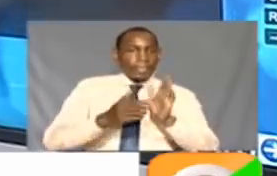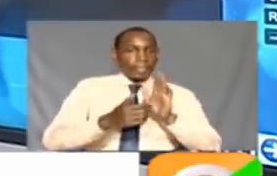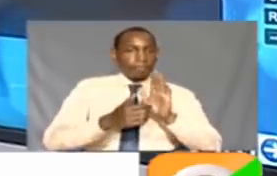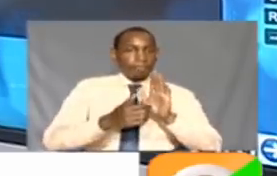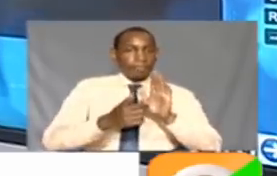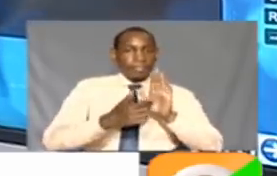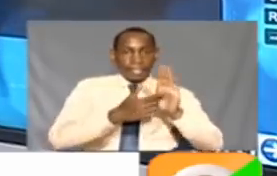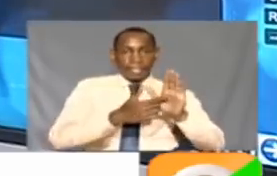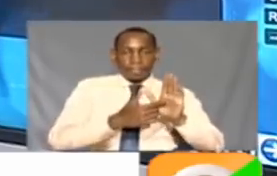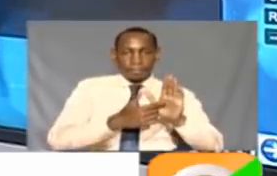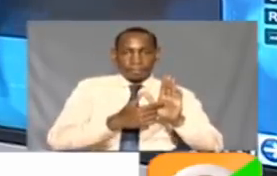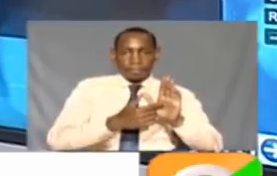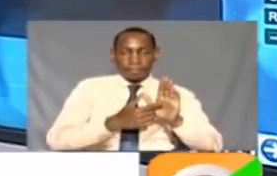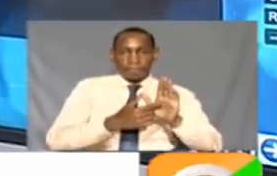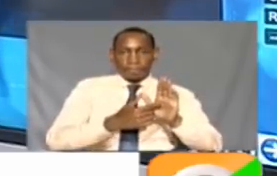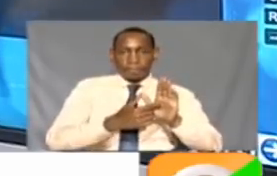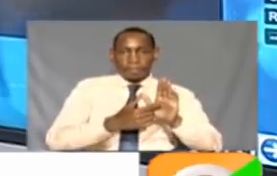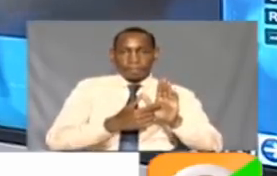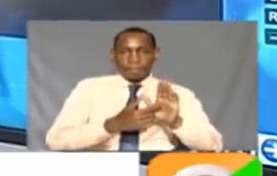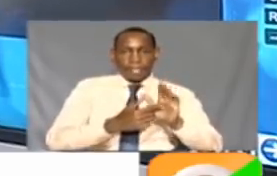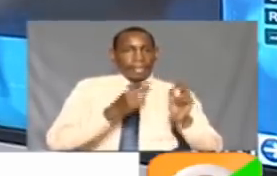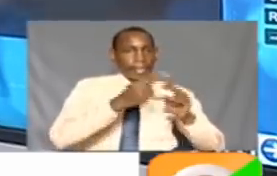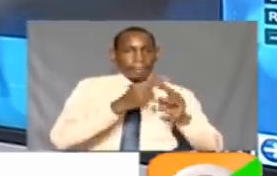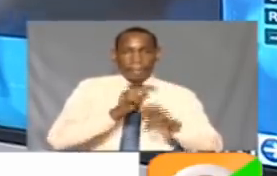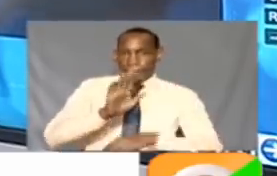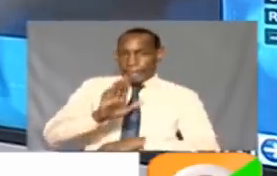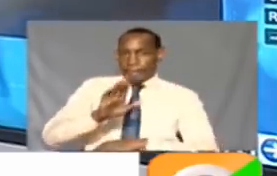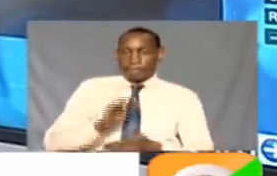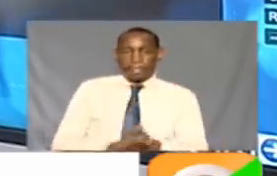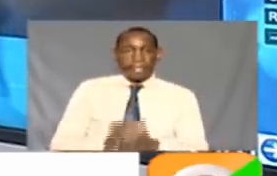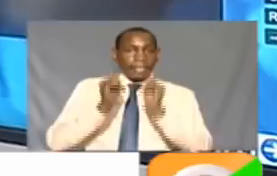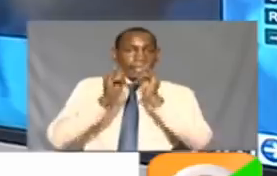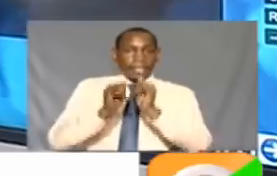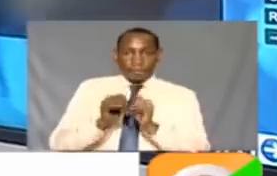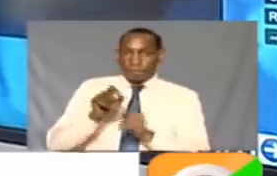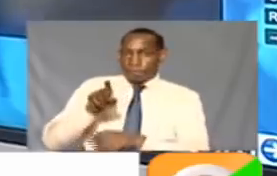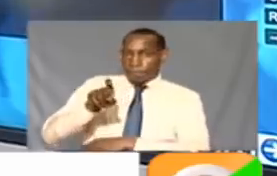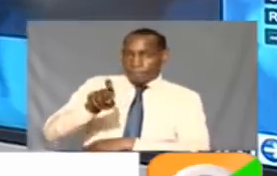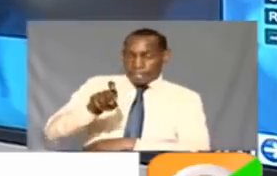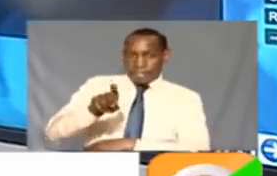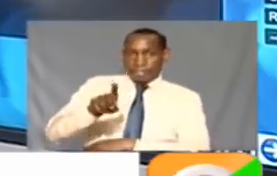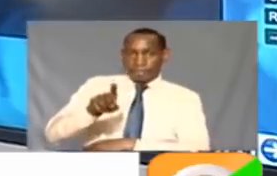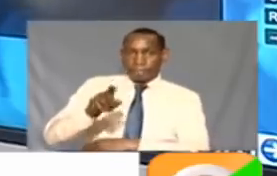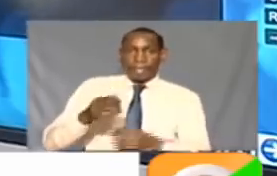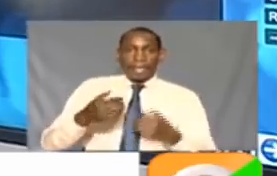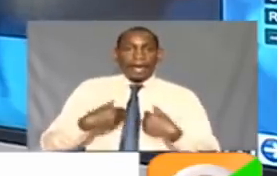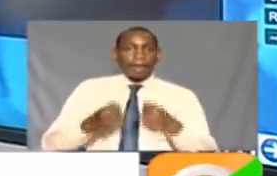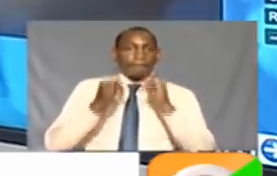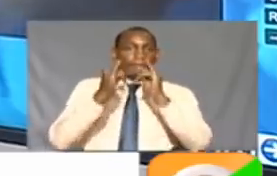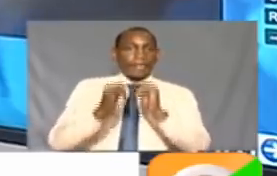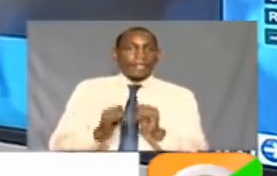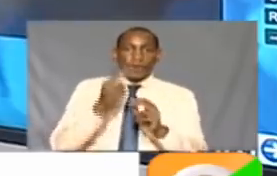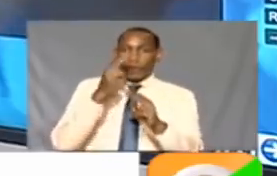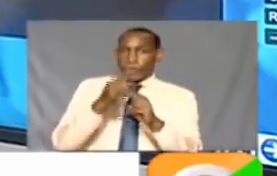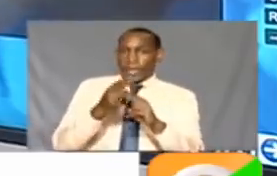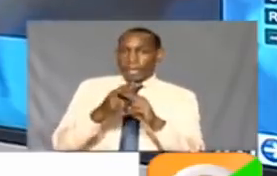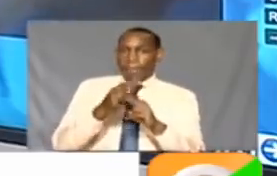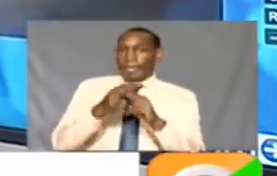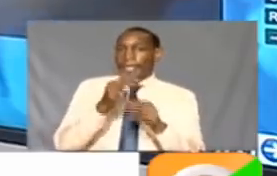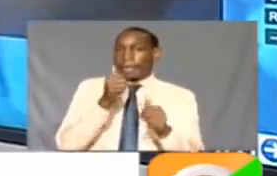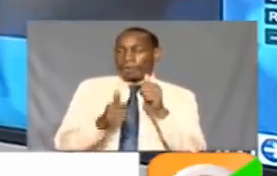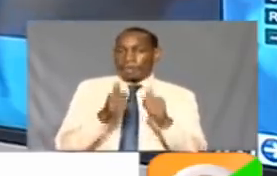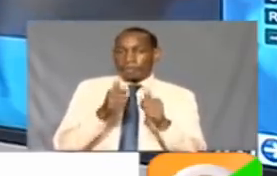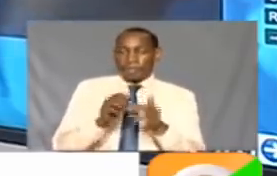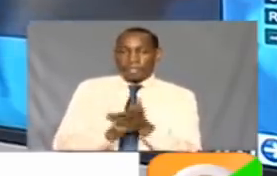causes. Nomenclature, that just means the naming. This new virus has been given a new name. It is called